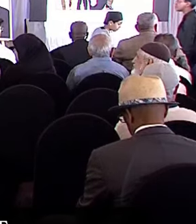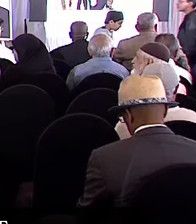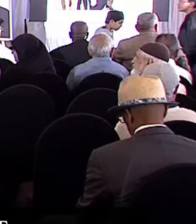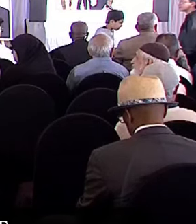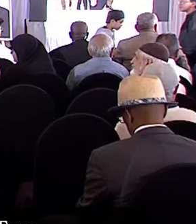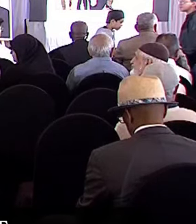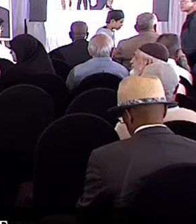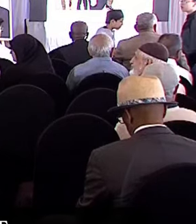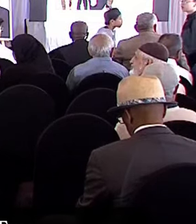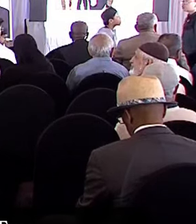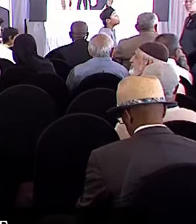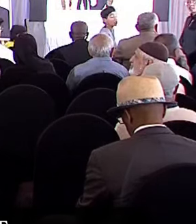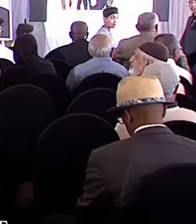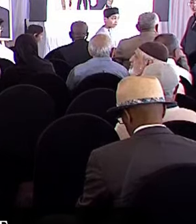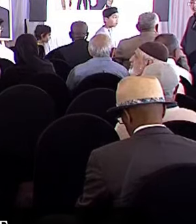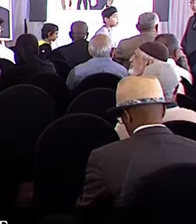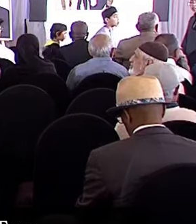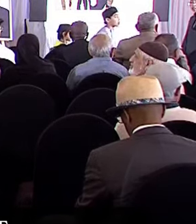sethu sono sethu